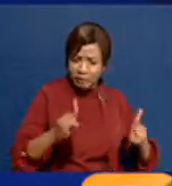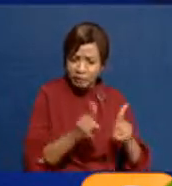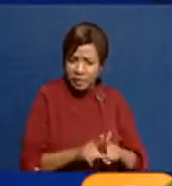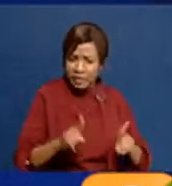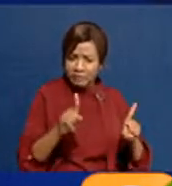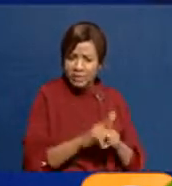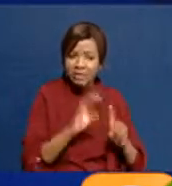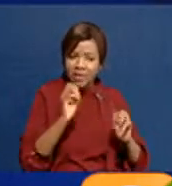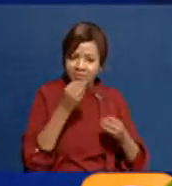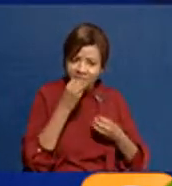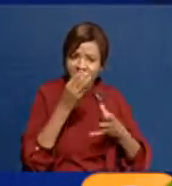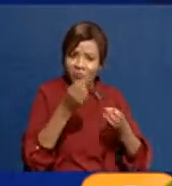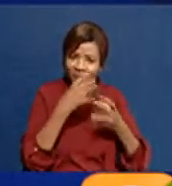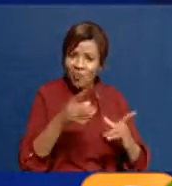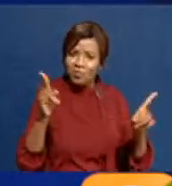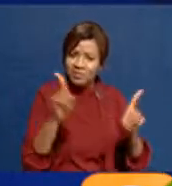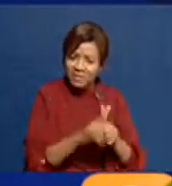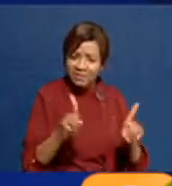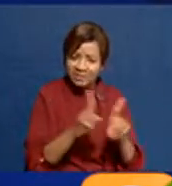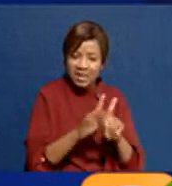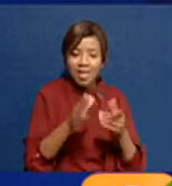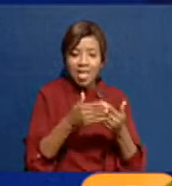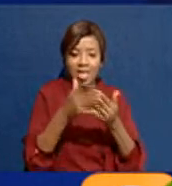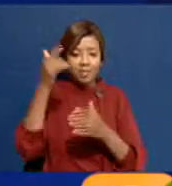and the more we shall be able to do it. So